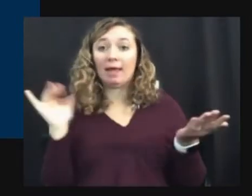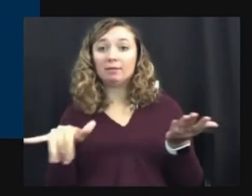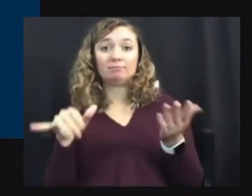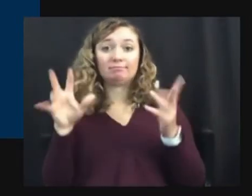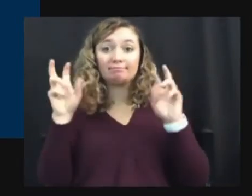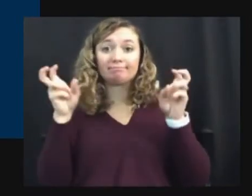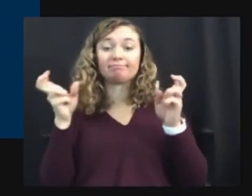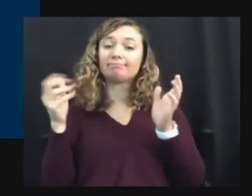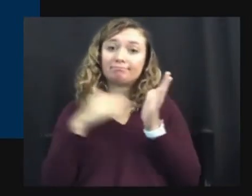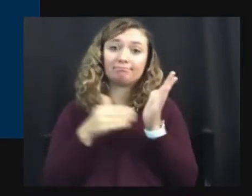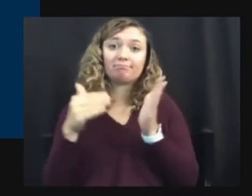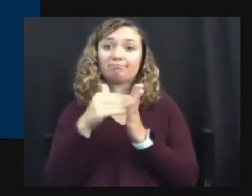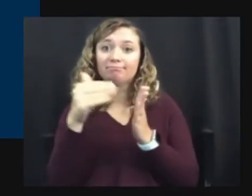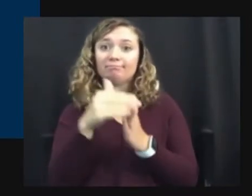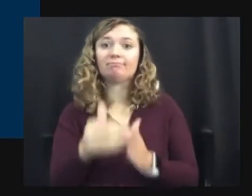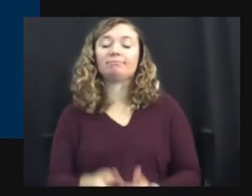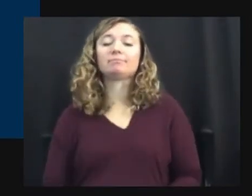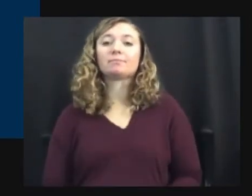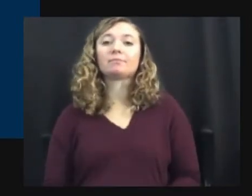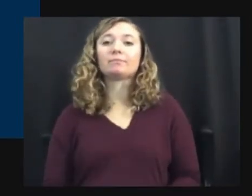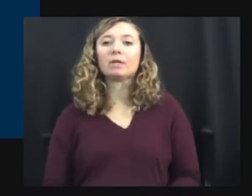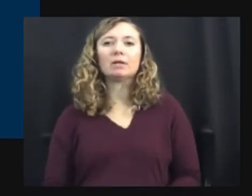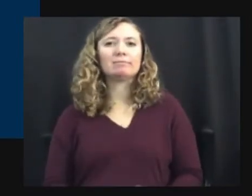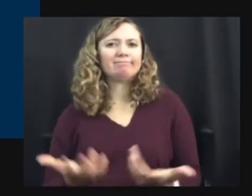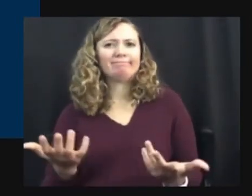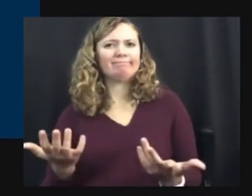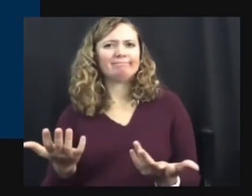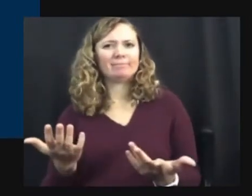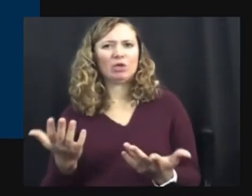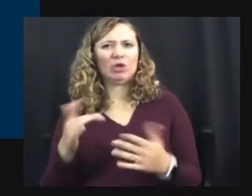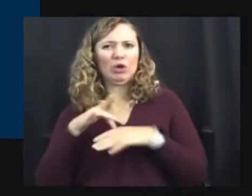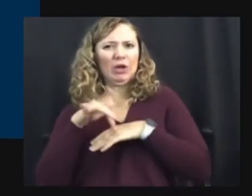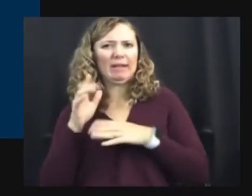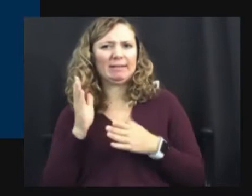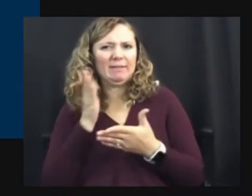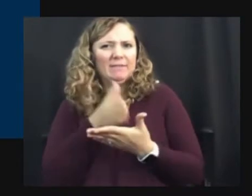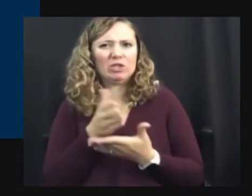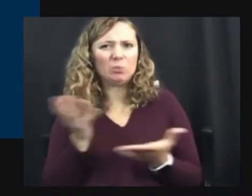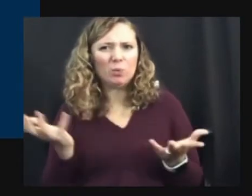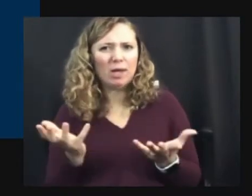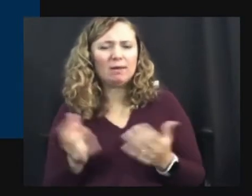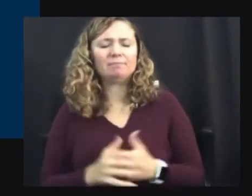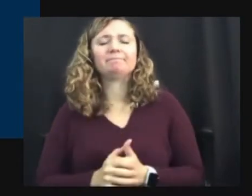And what exactly is that